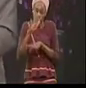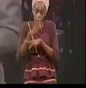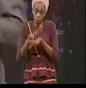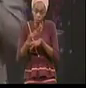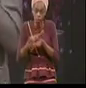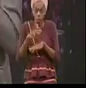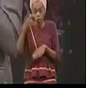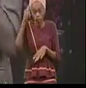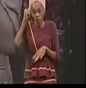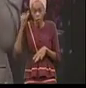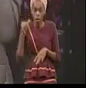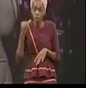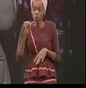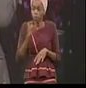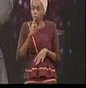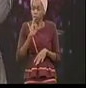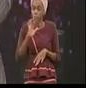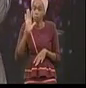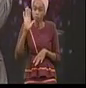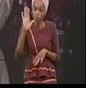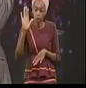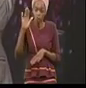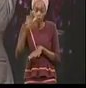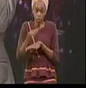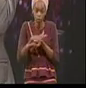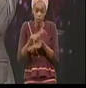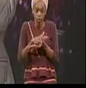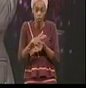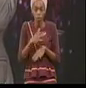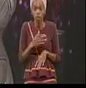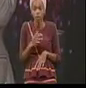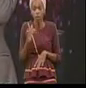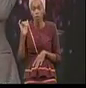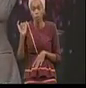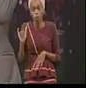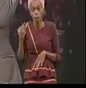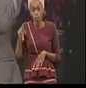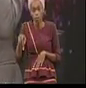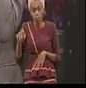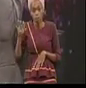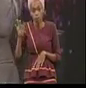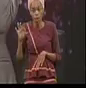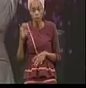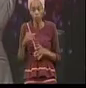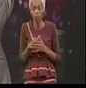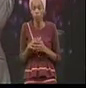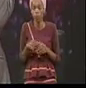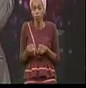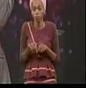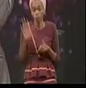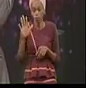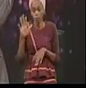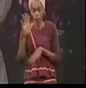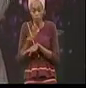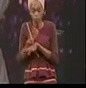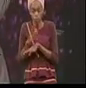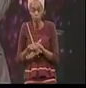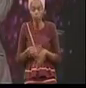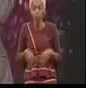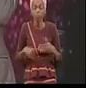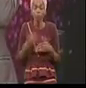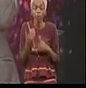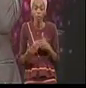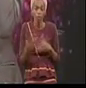adults meet by 5 p.m. YPF. Also, Monday Bible study. Every Monday, we have